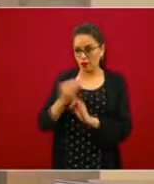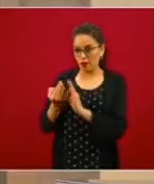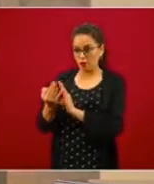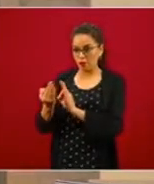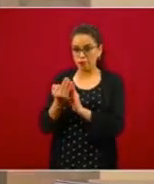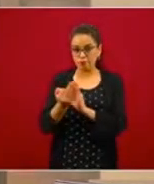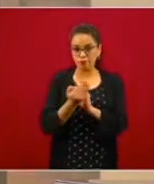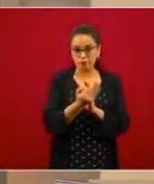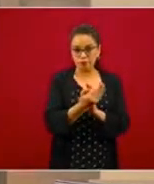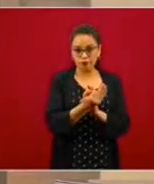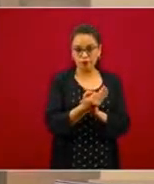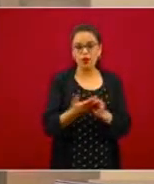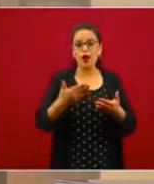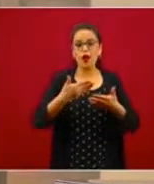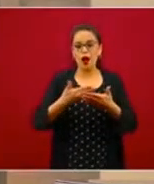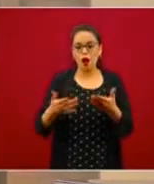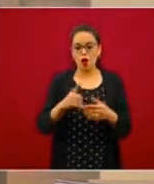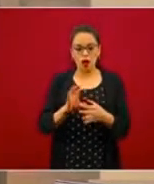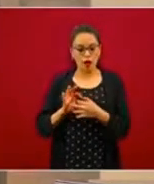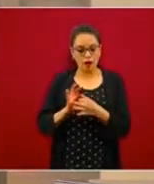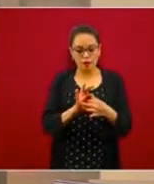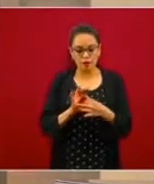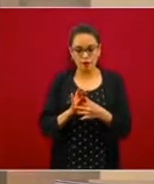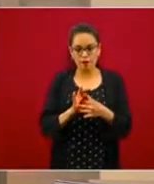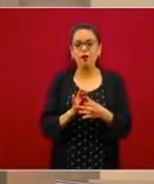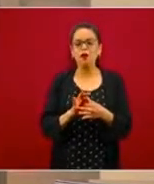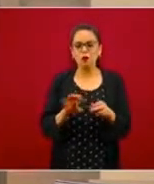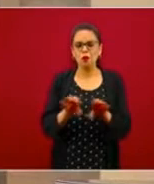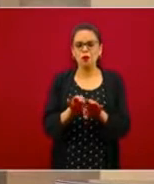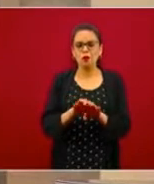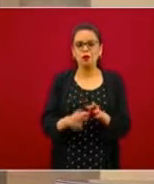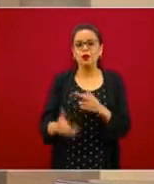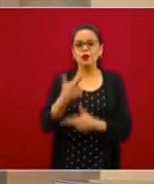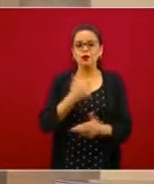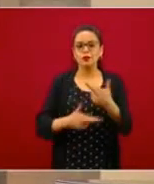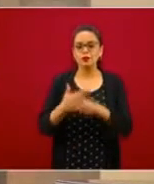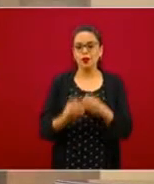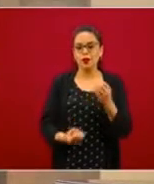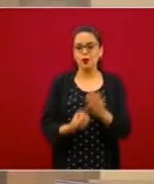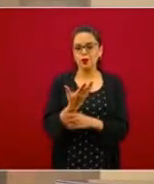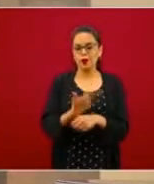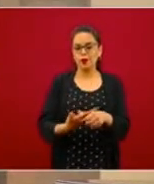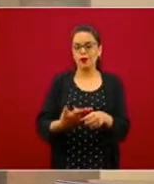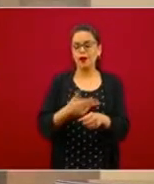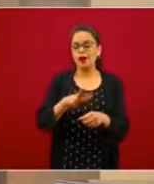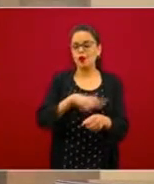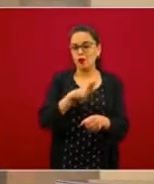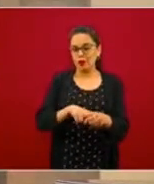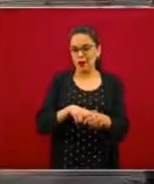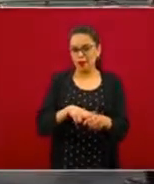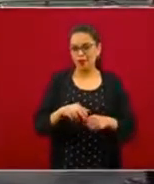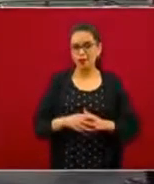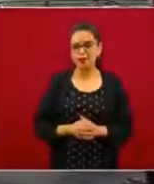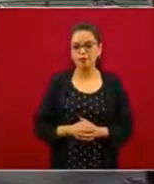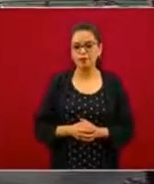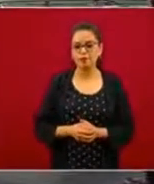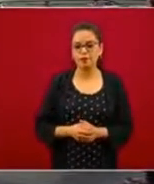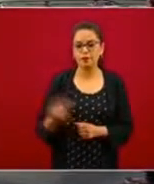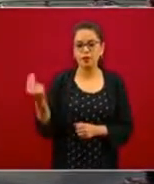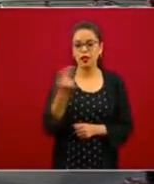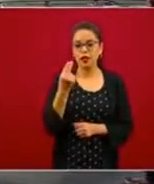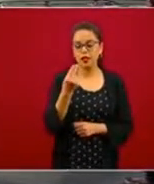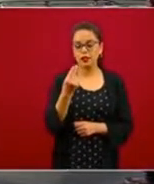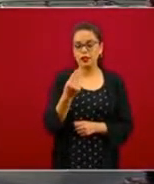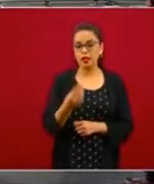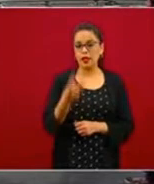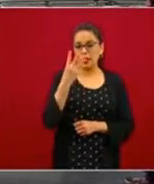acompañada de un sano campaign retorno, has to be el followed camino by hacia a la nueva healthy new normalidad. Y lo que normal. hemos establecido So es what we've que tienen que established is ser the tres following. We principios, que need tiene